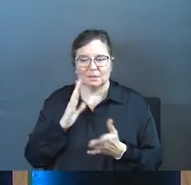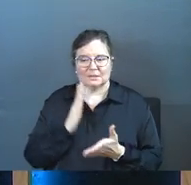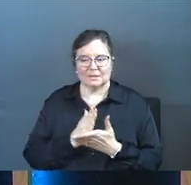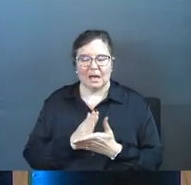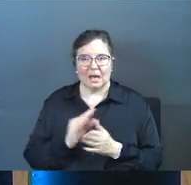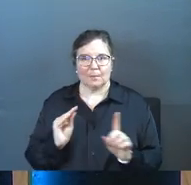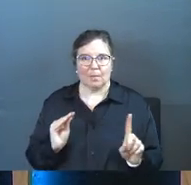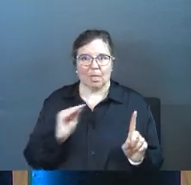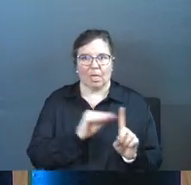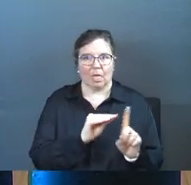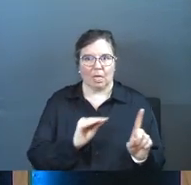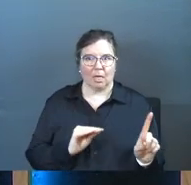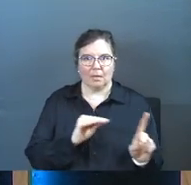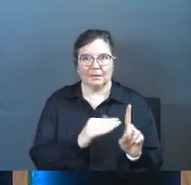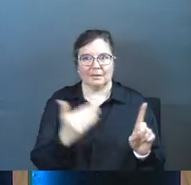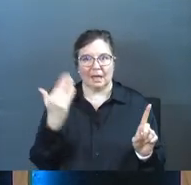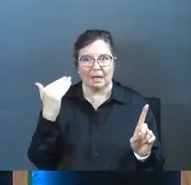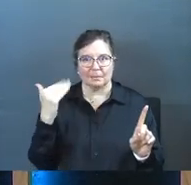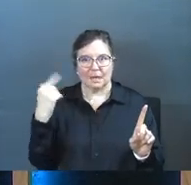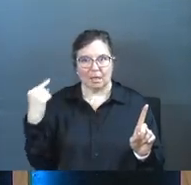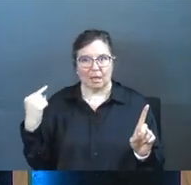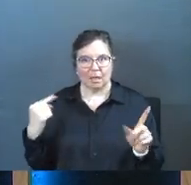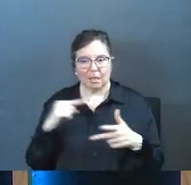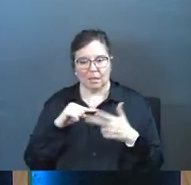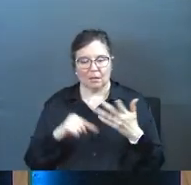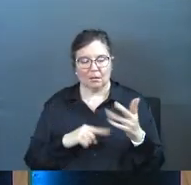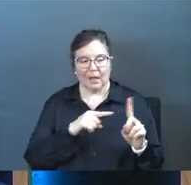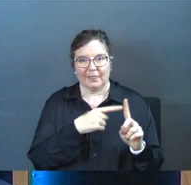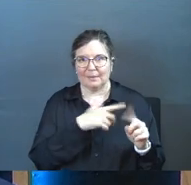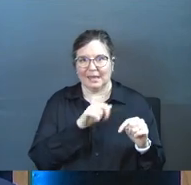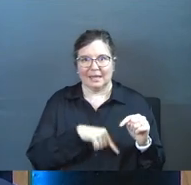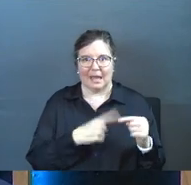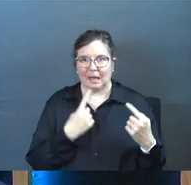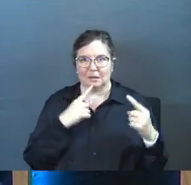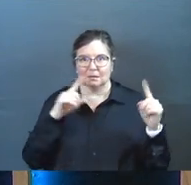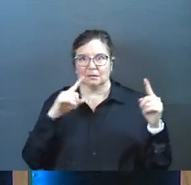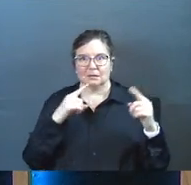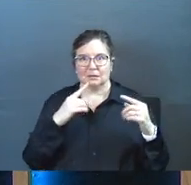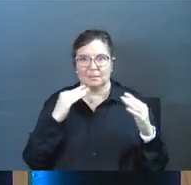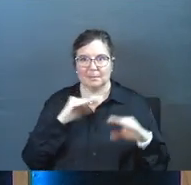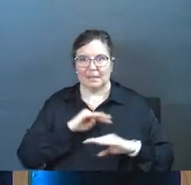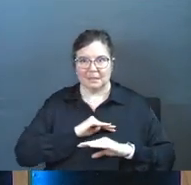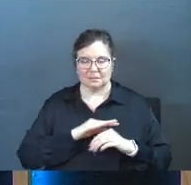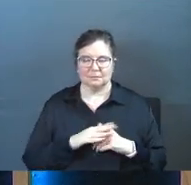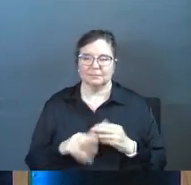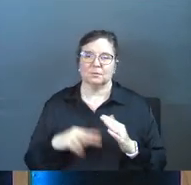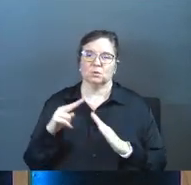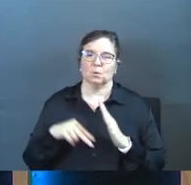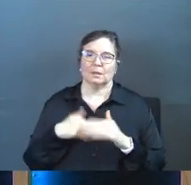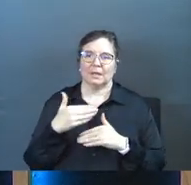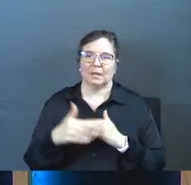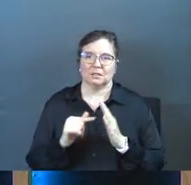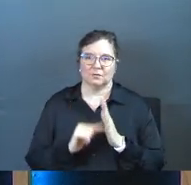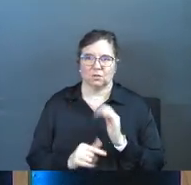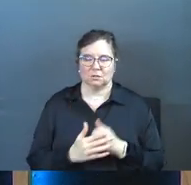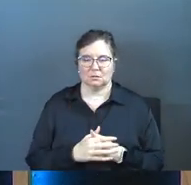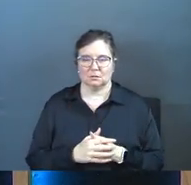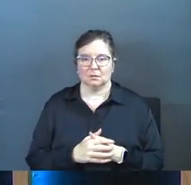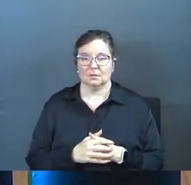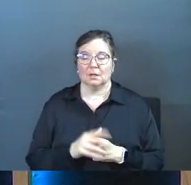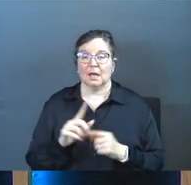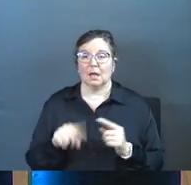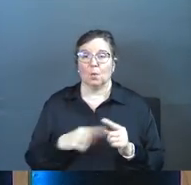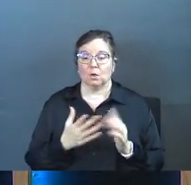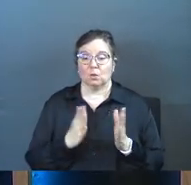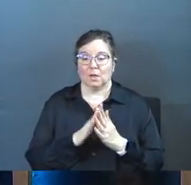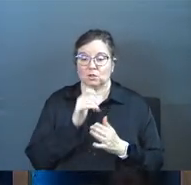stop putting these unreasonable expectations on your spouse that they can never meet. So let's read the next verse. And even